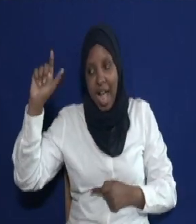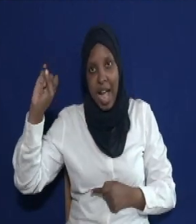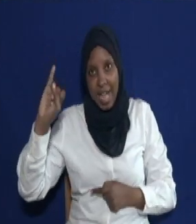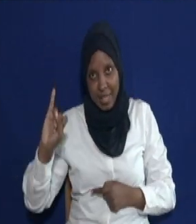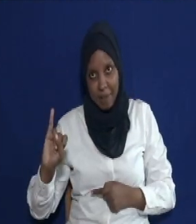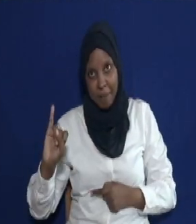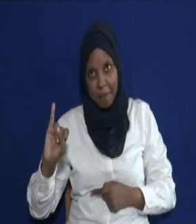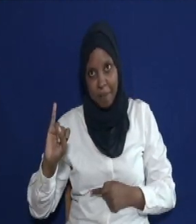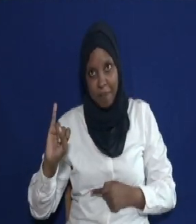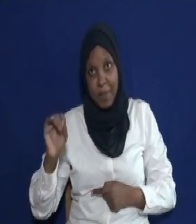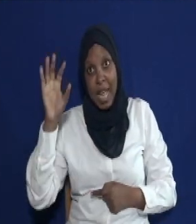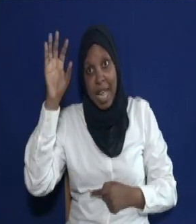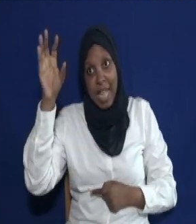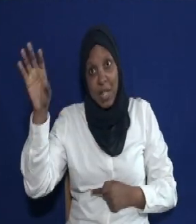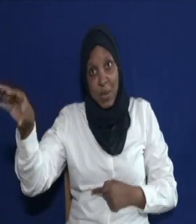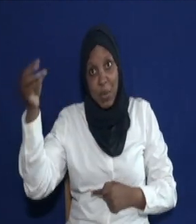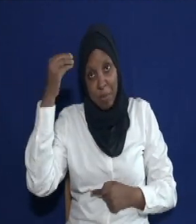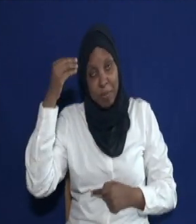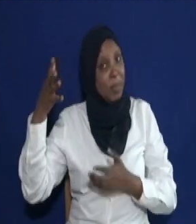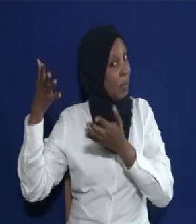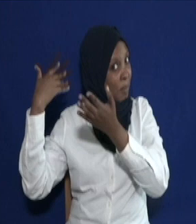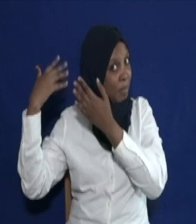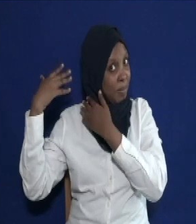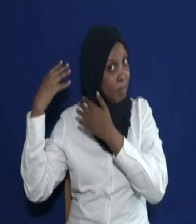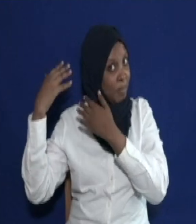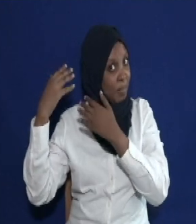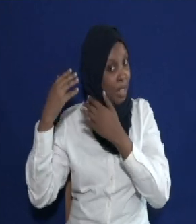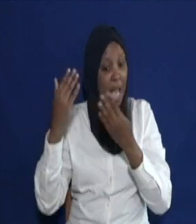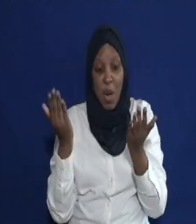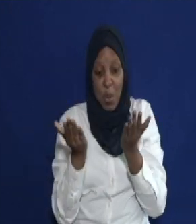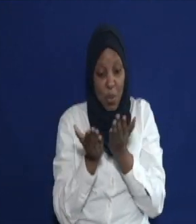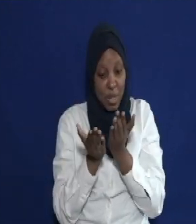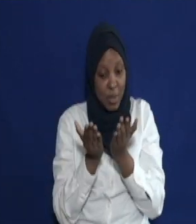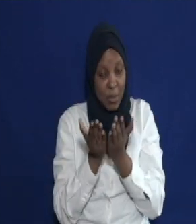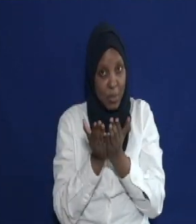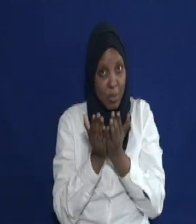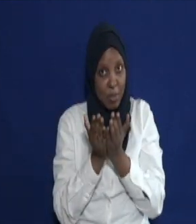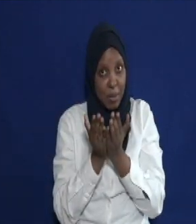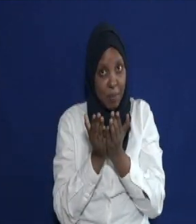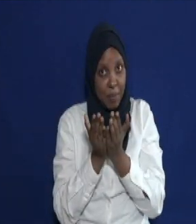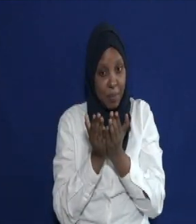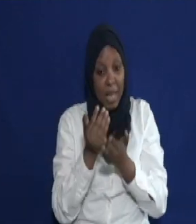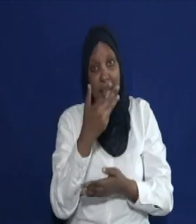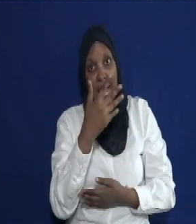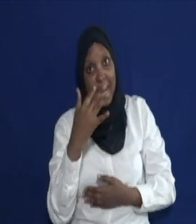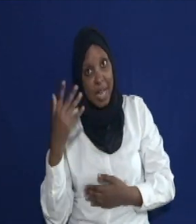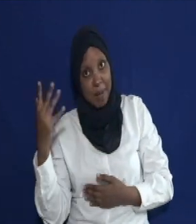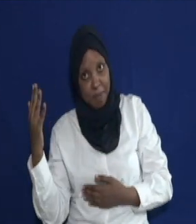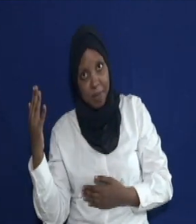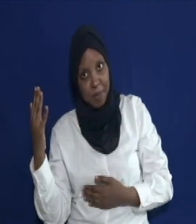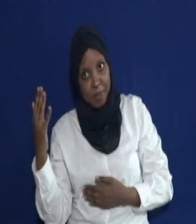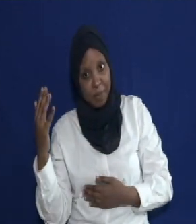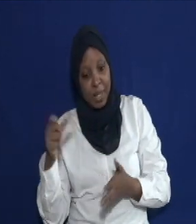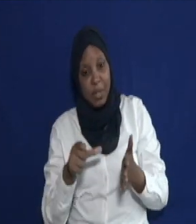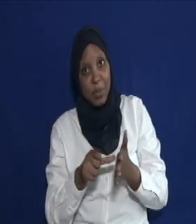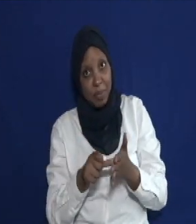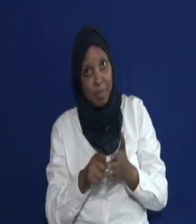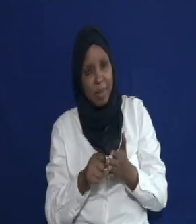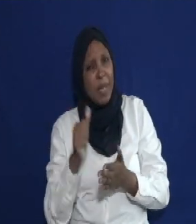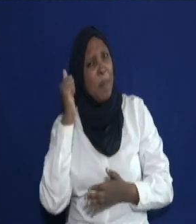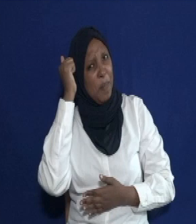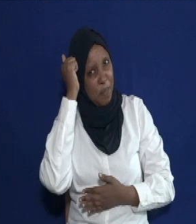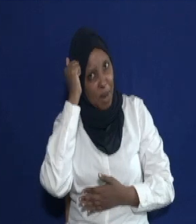lesson we learned how to write numbers into exponential form. My dear pupil, do you remember how to write